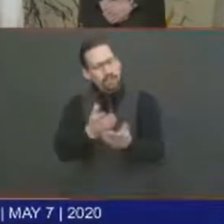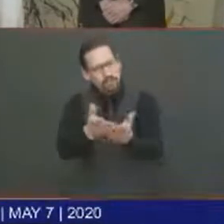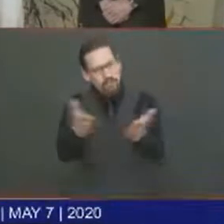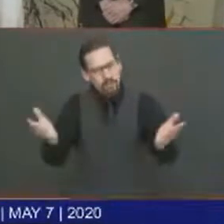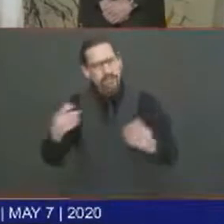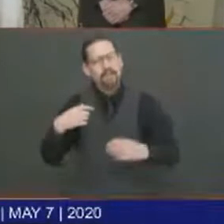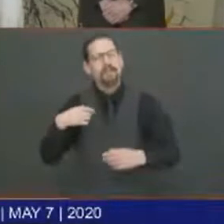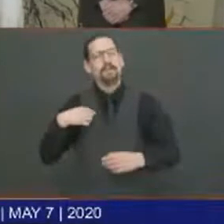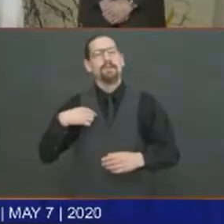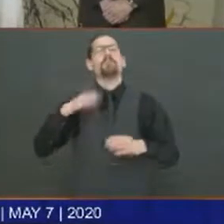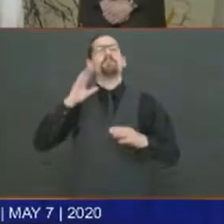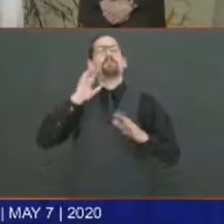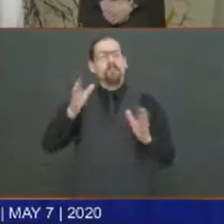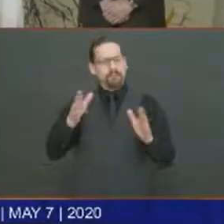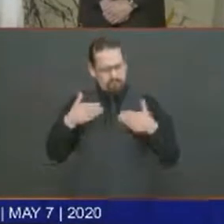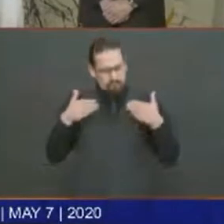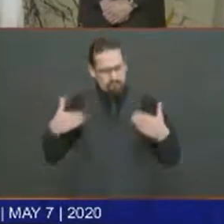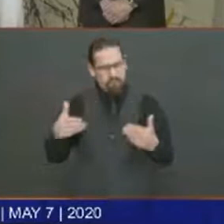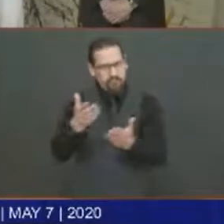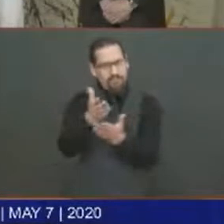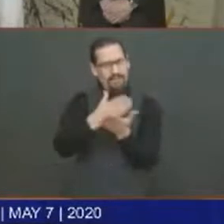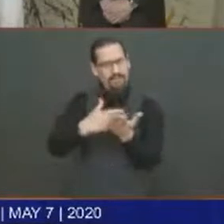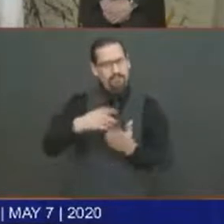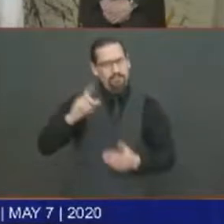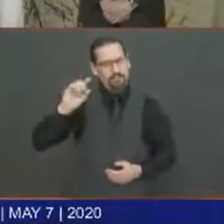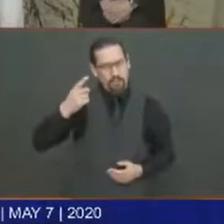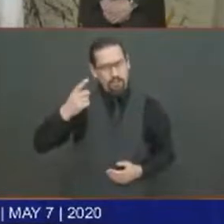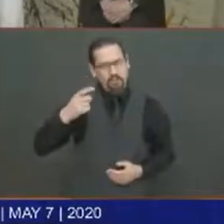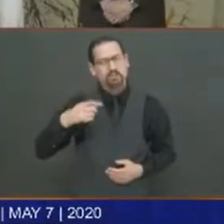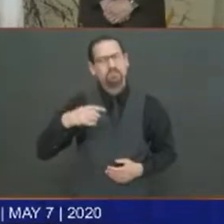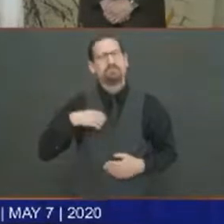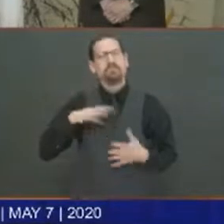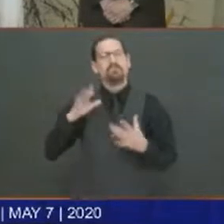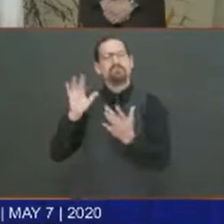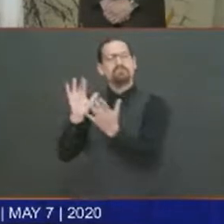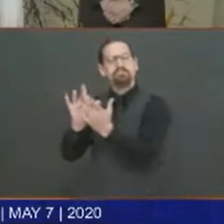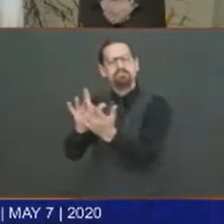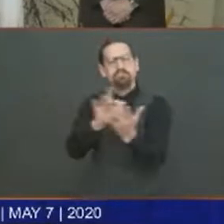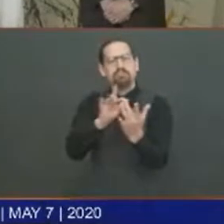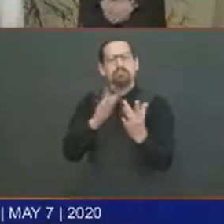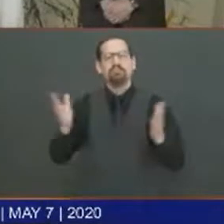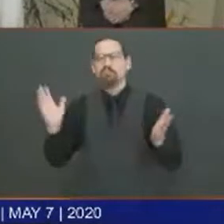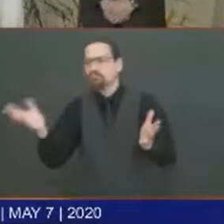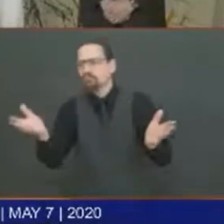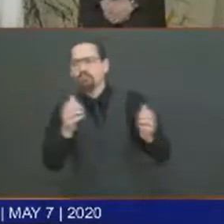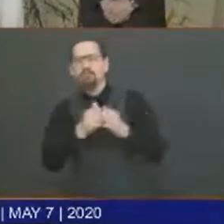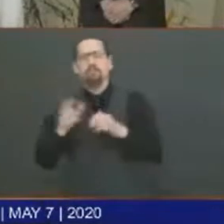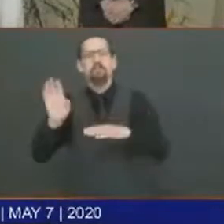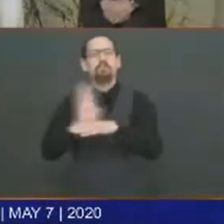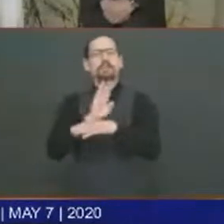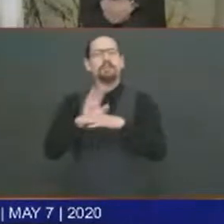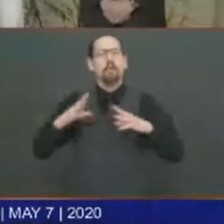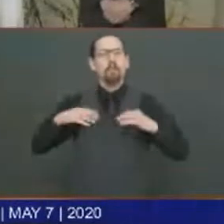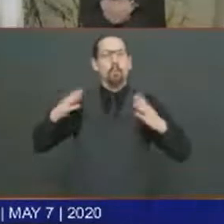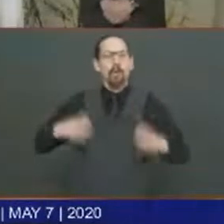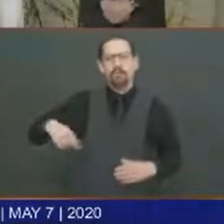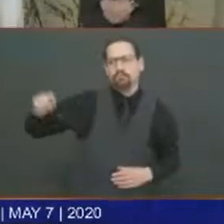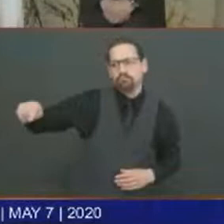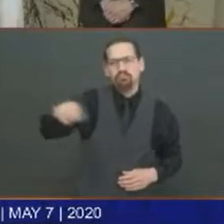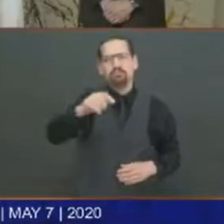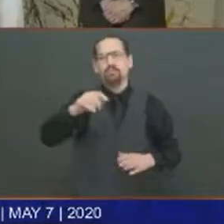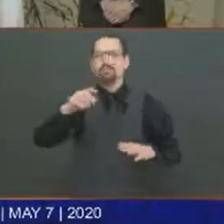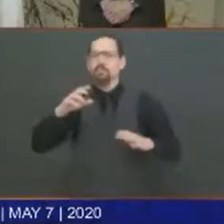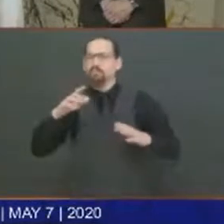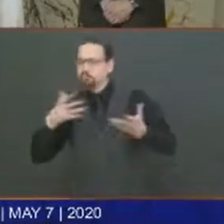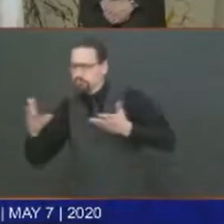get to start going back out to retail. We get to begin our lives again and get people back to work. The reason for that is because